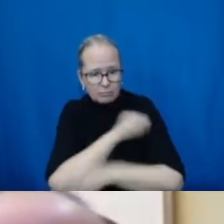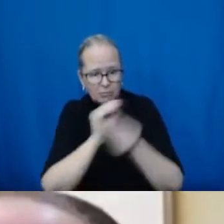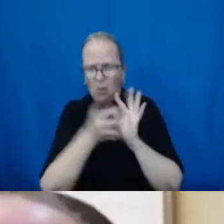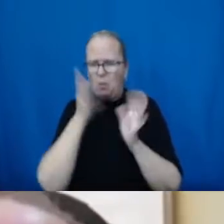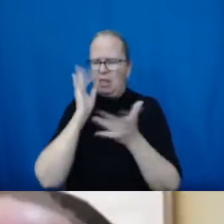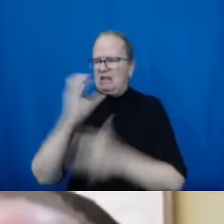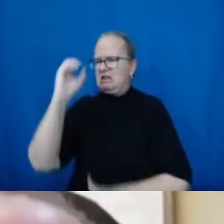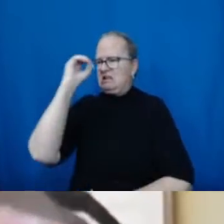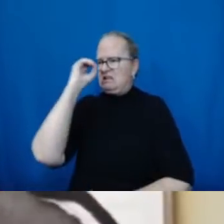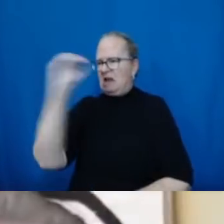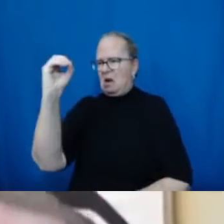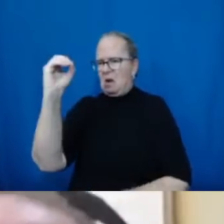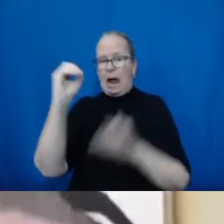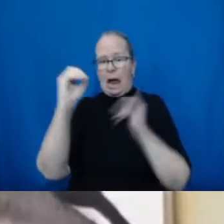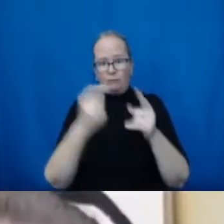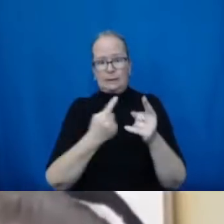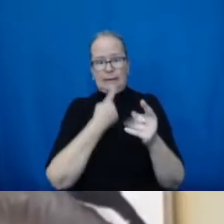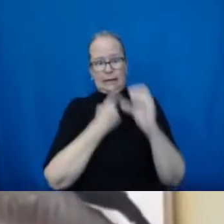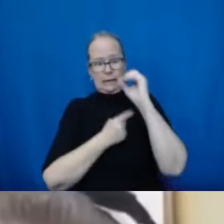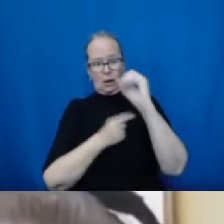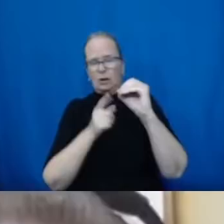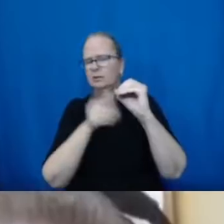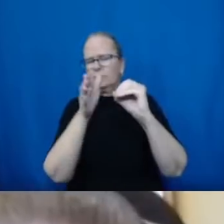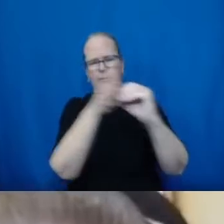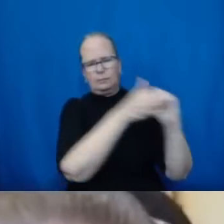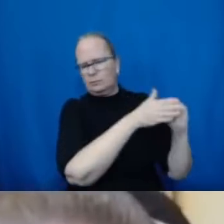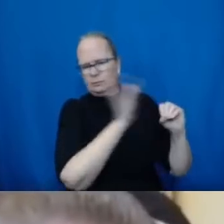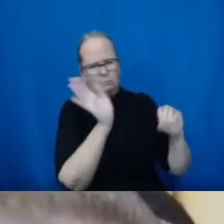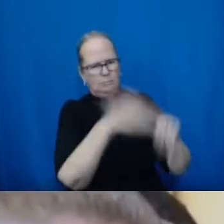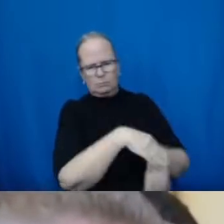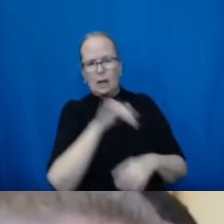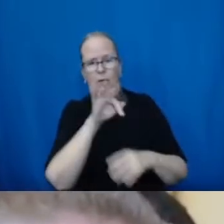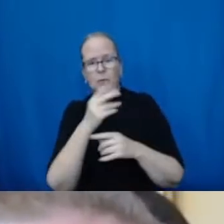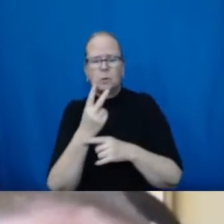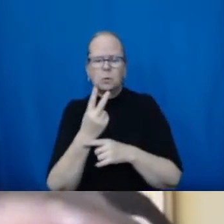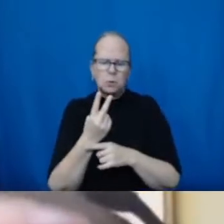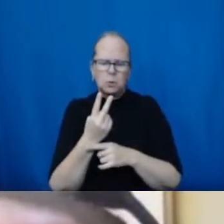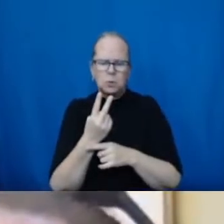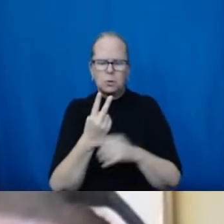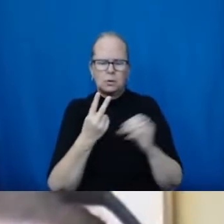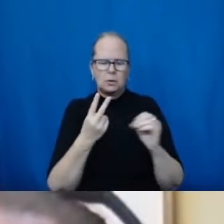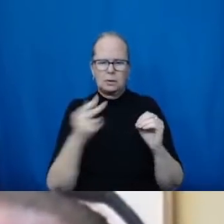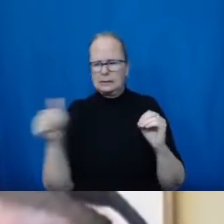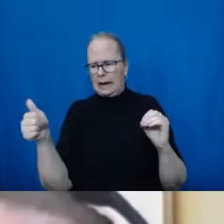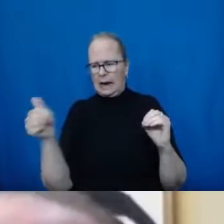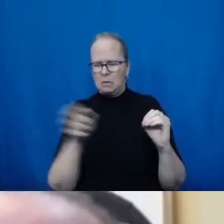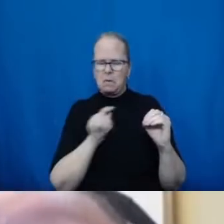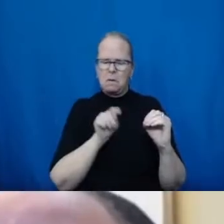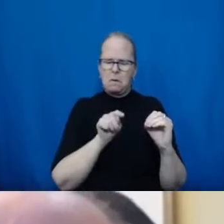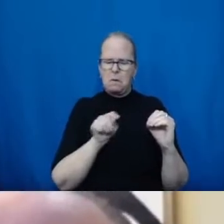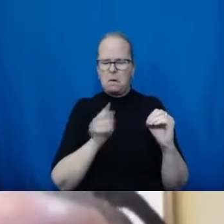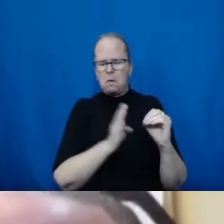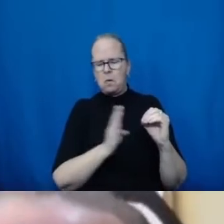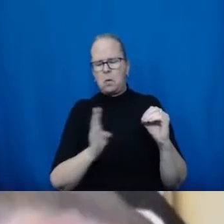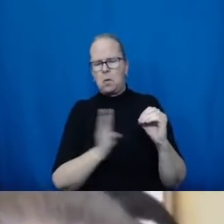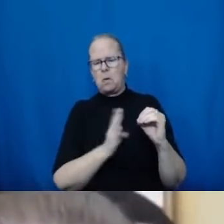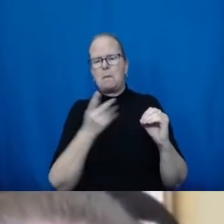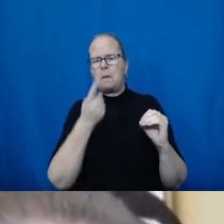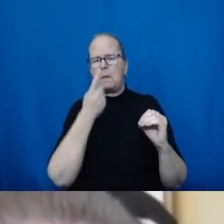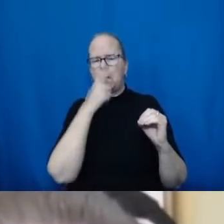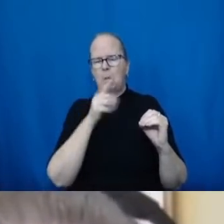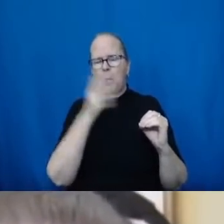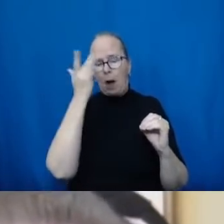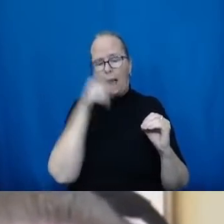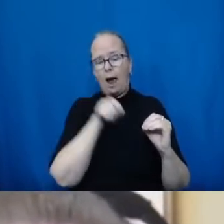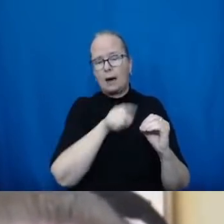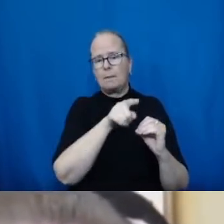2. Oh, okay. Like, what makes you not a 0? What is the thing that makes you think, well, maybe one day I'll get around to it? And Excellent. Then that's how you can start digging out the next